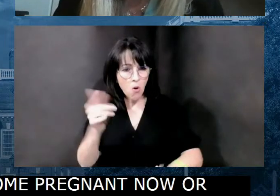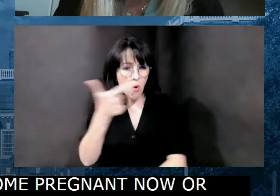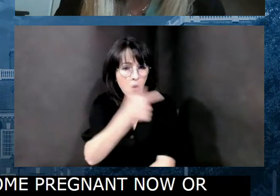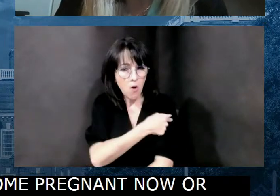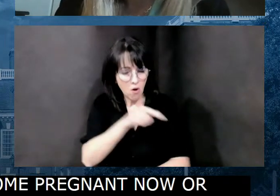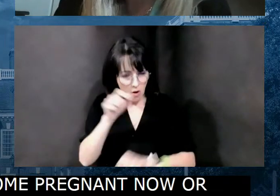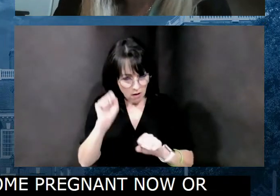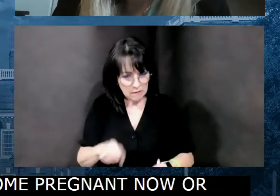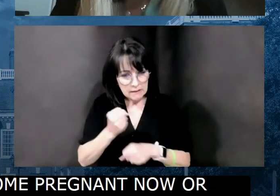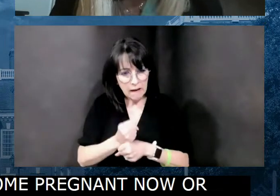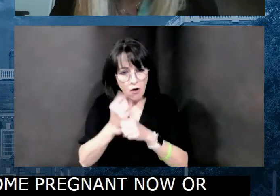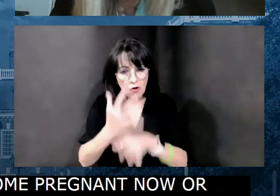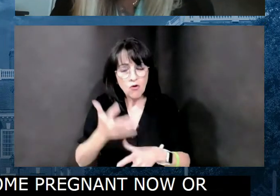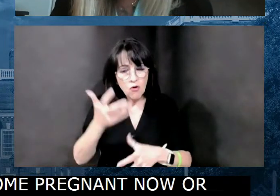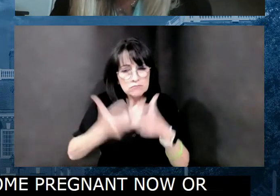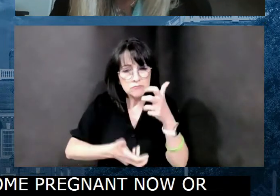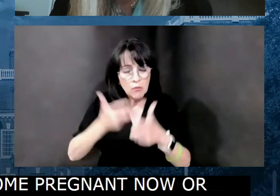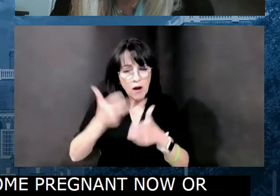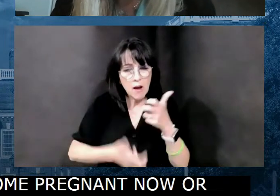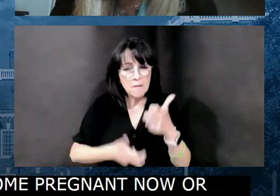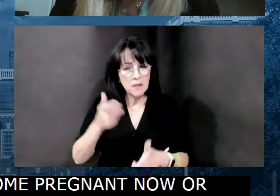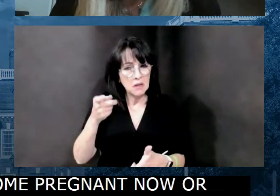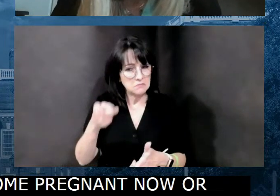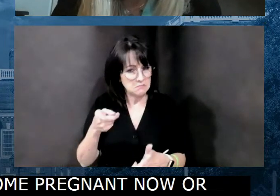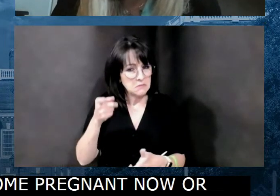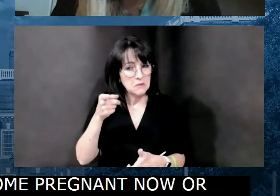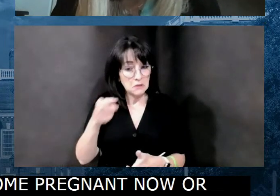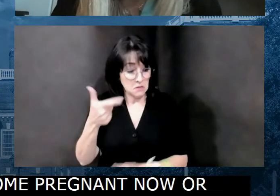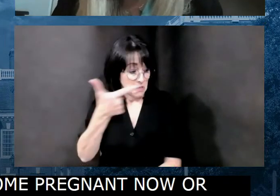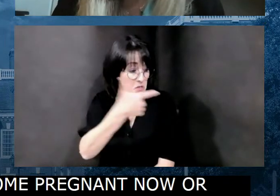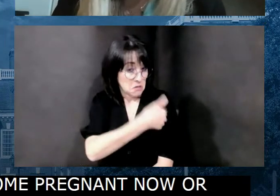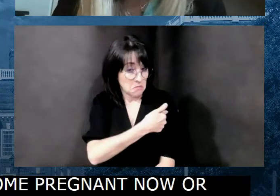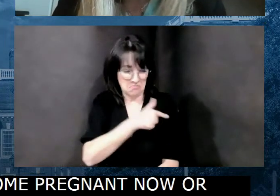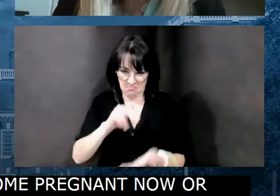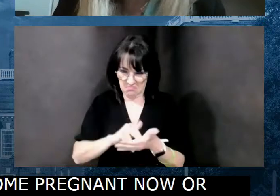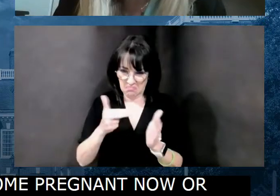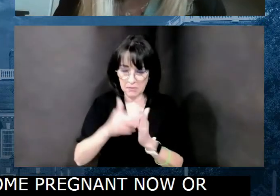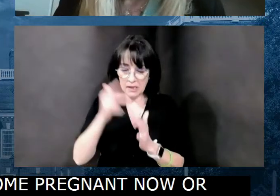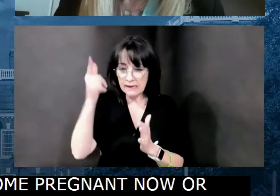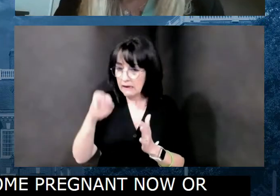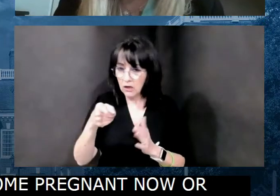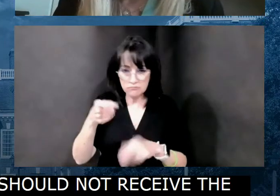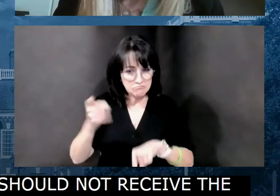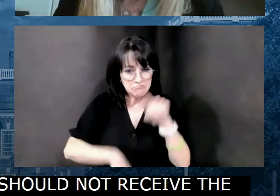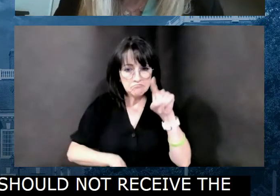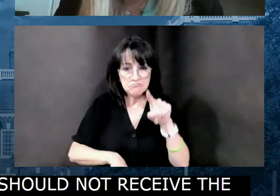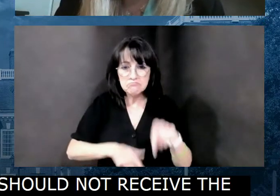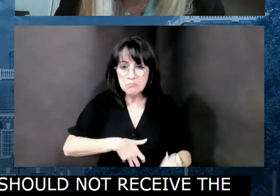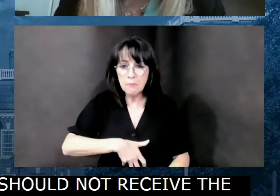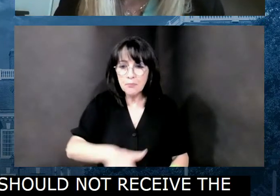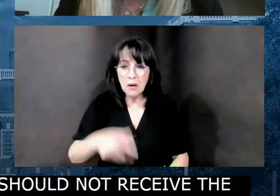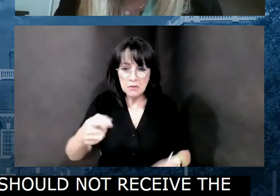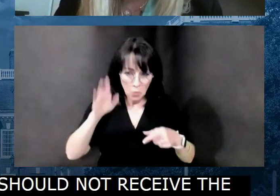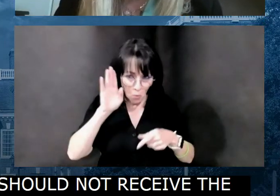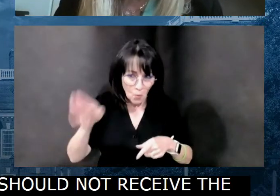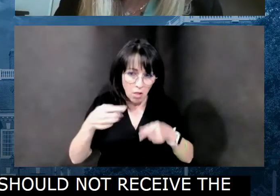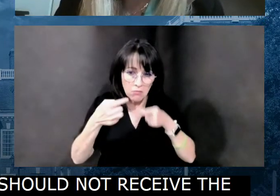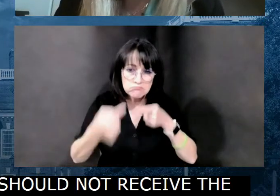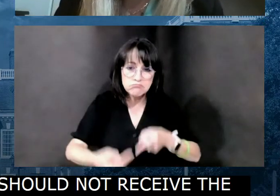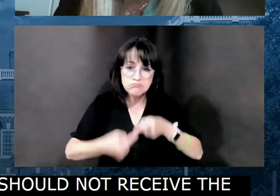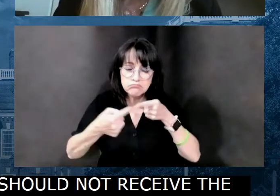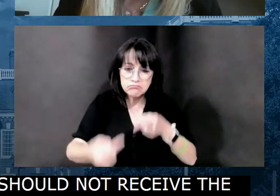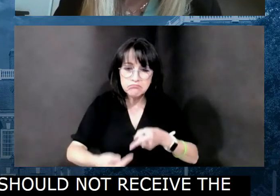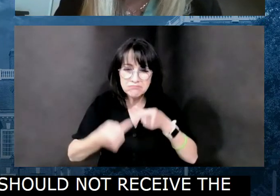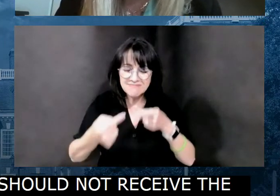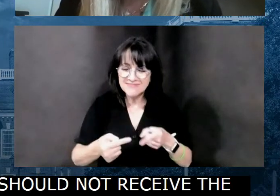problems with fertility. And the fact is, there is no evidence whatsoever that